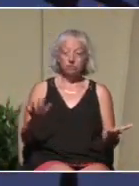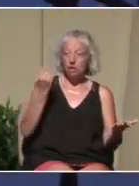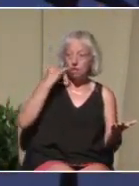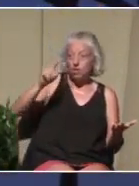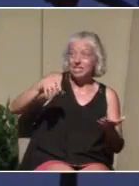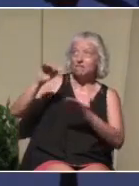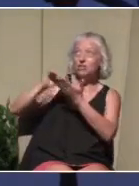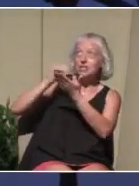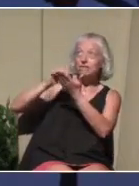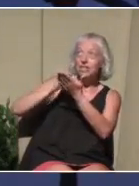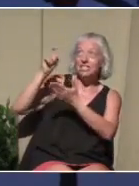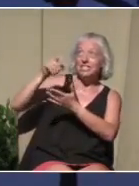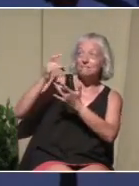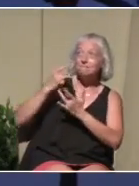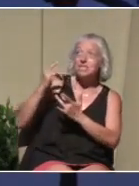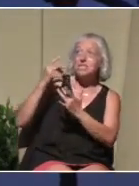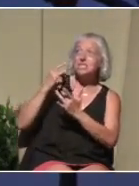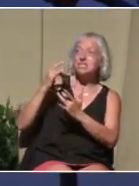pity,